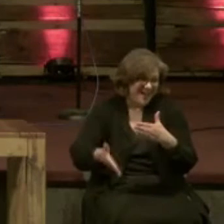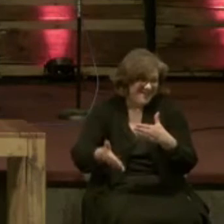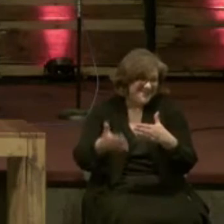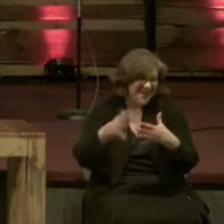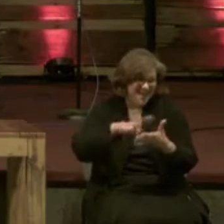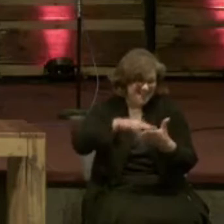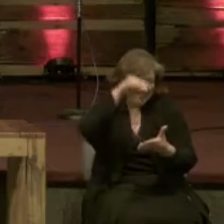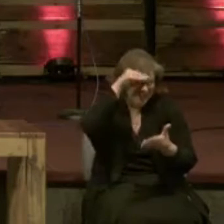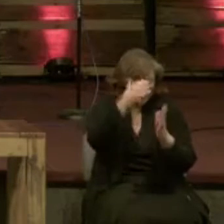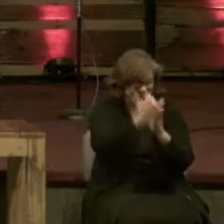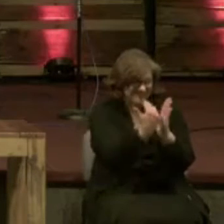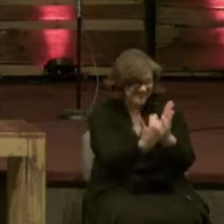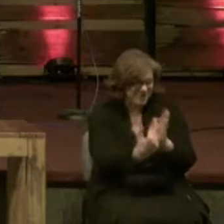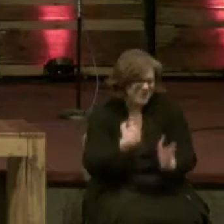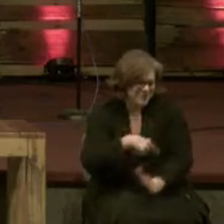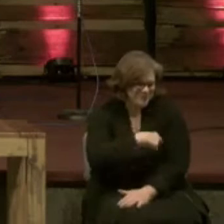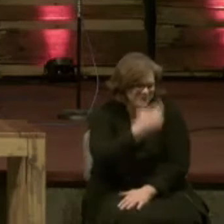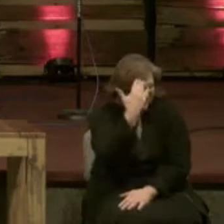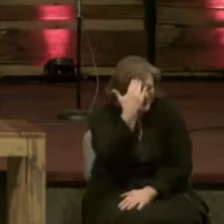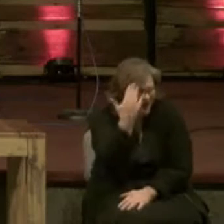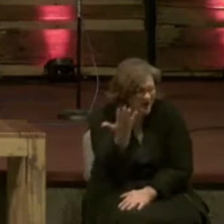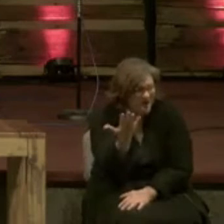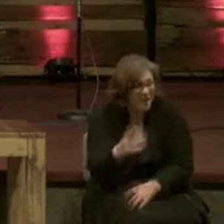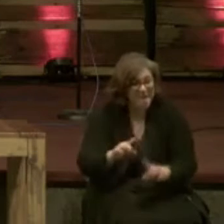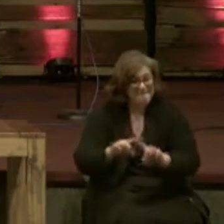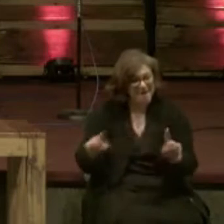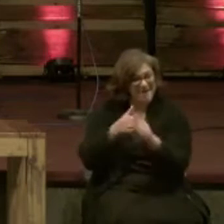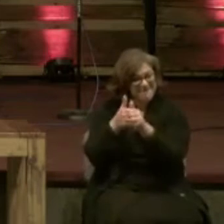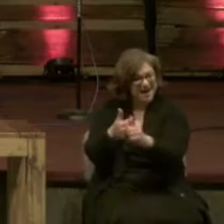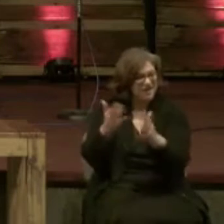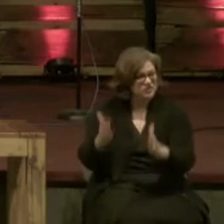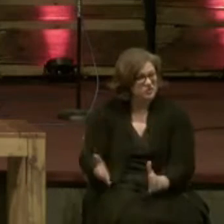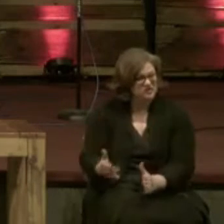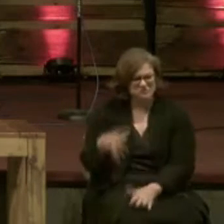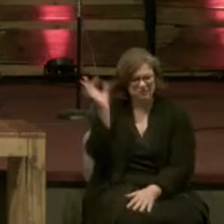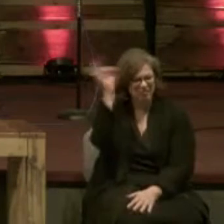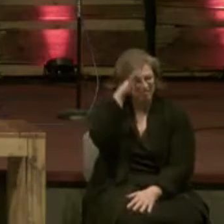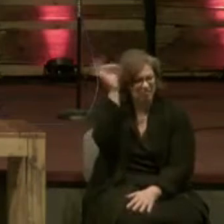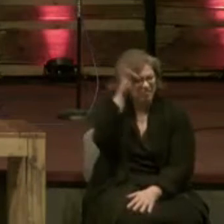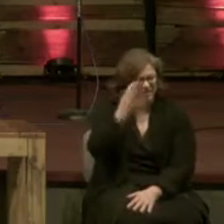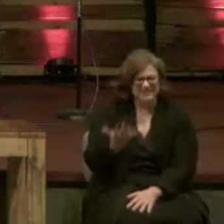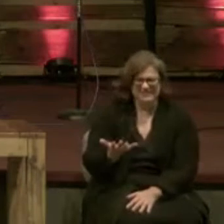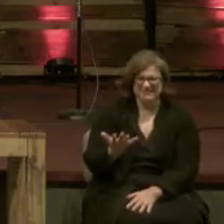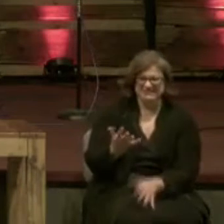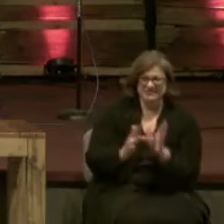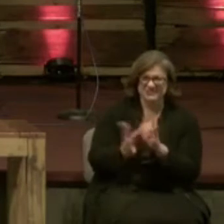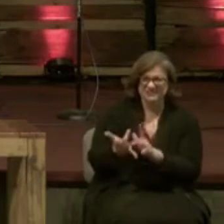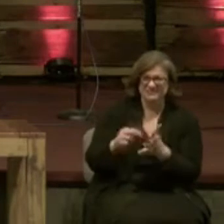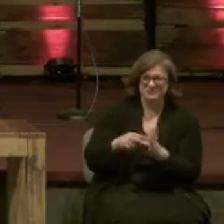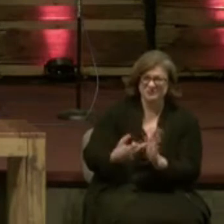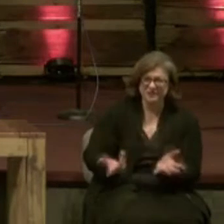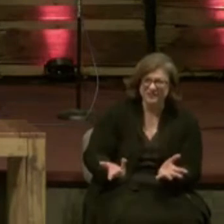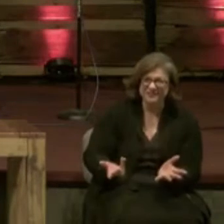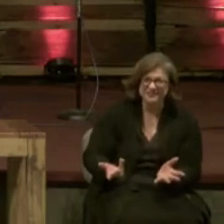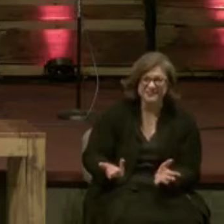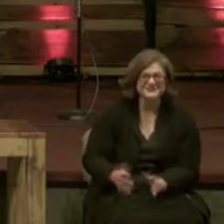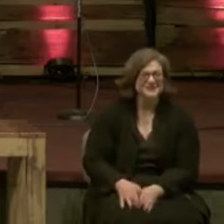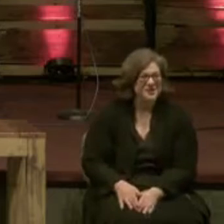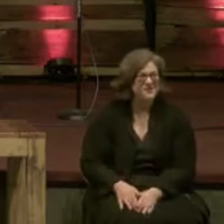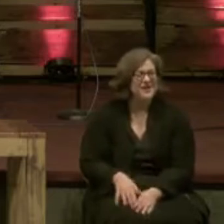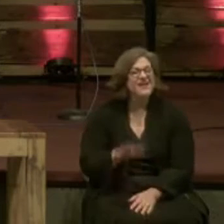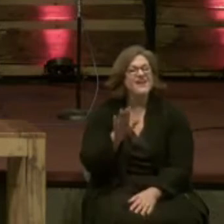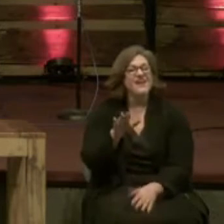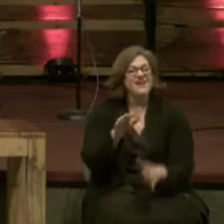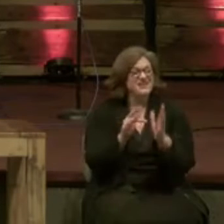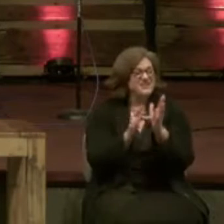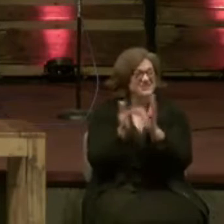But they heard Jesus share lots of different things, and they lived in an area where there were lots of farmers. They lived in an area where there were lots of people who tended to animals,